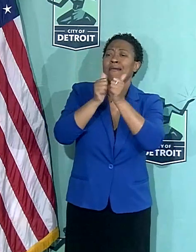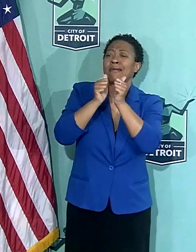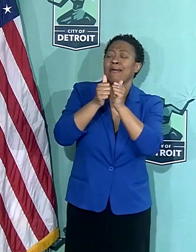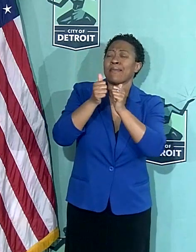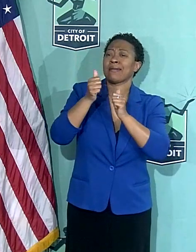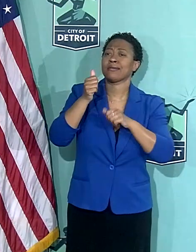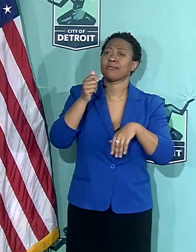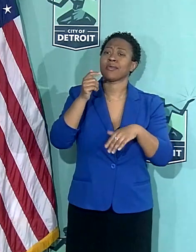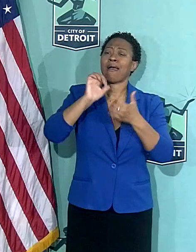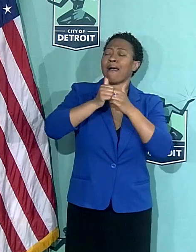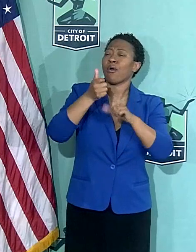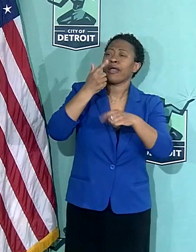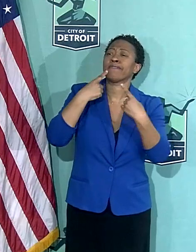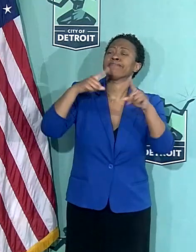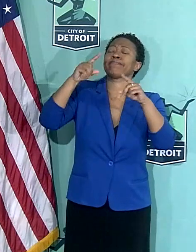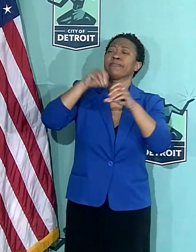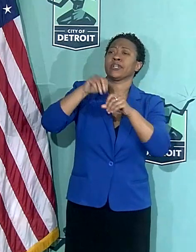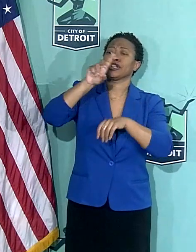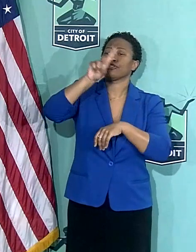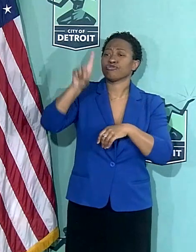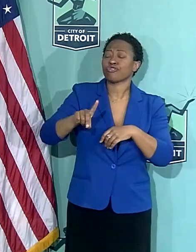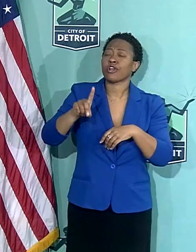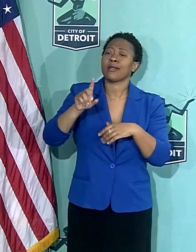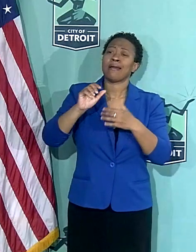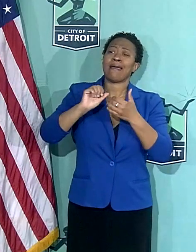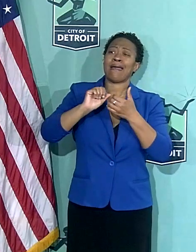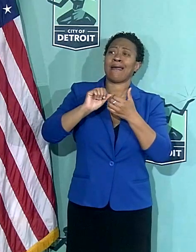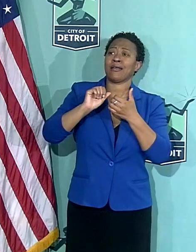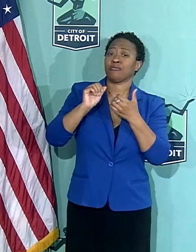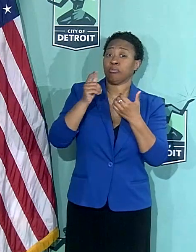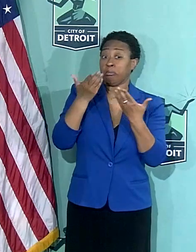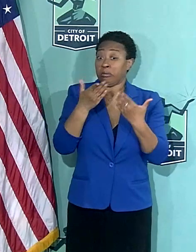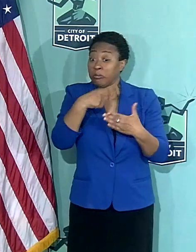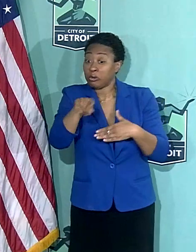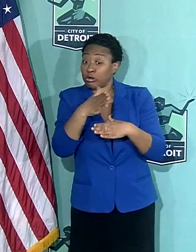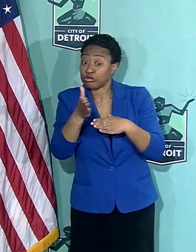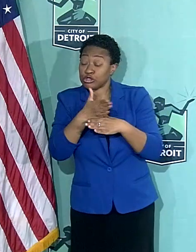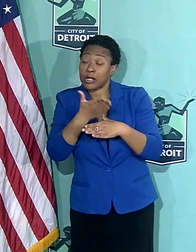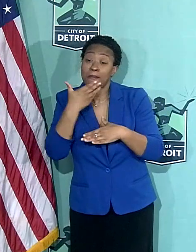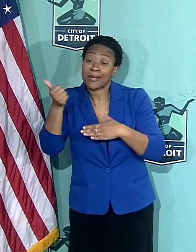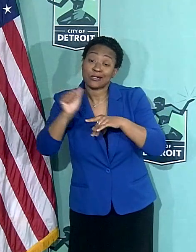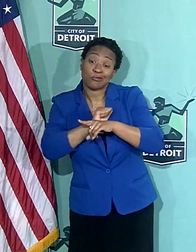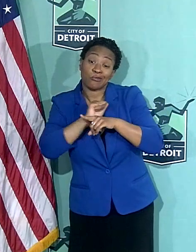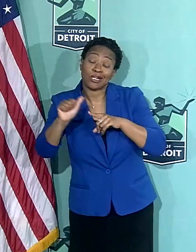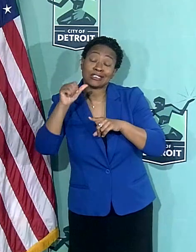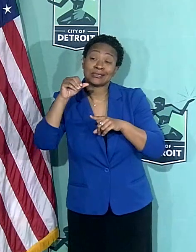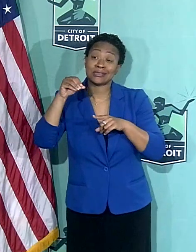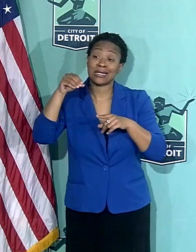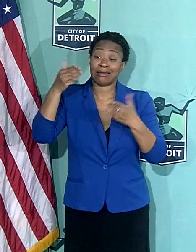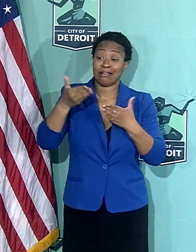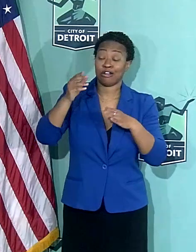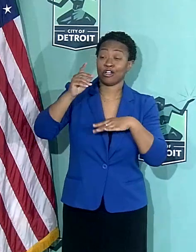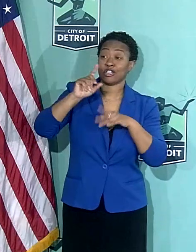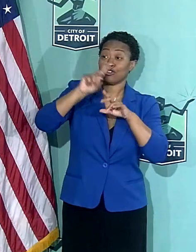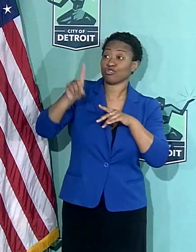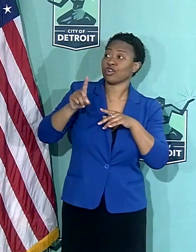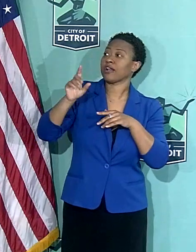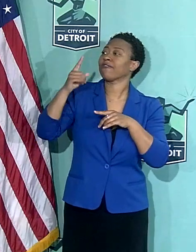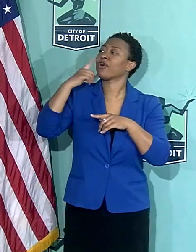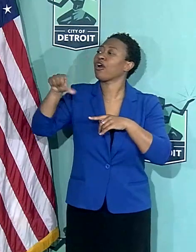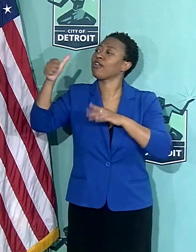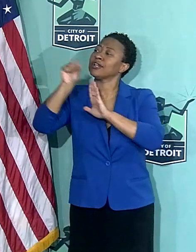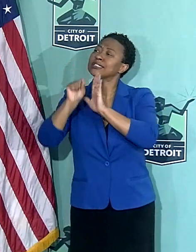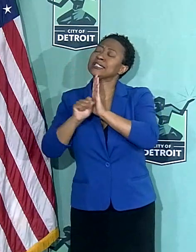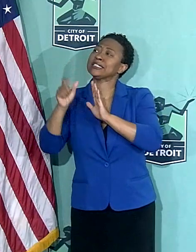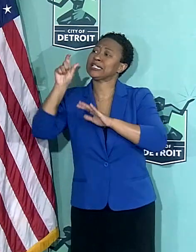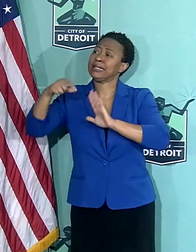Detroit and to maybe share some best practices that could be used in other places that seem to be still trying to find their way on how to get a handle on